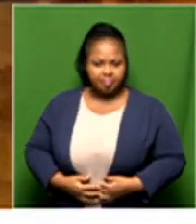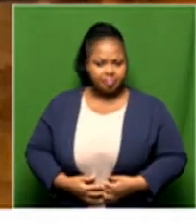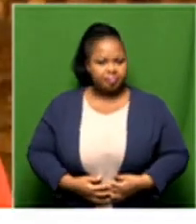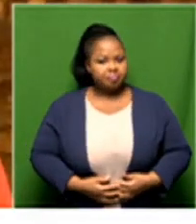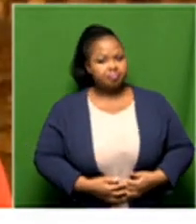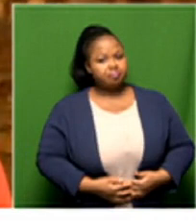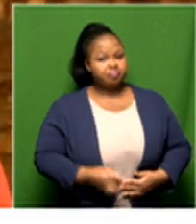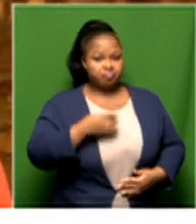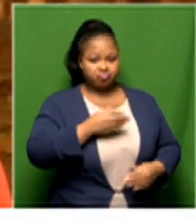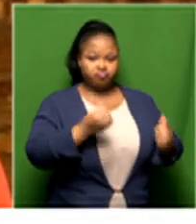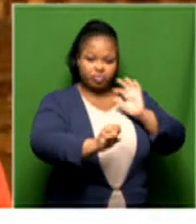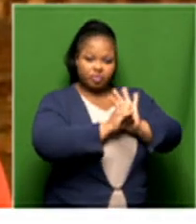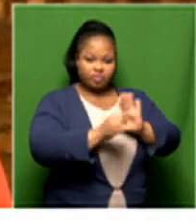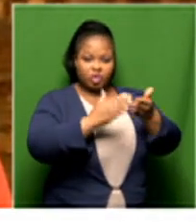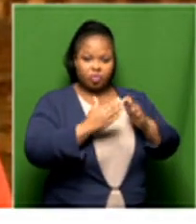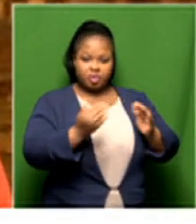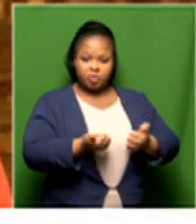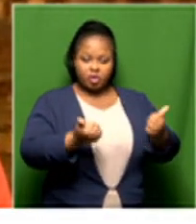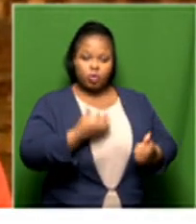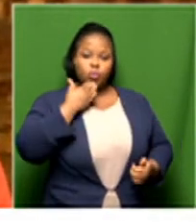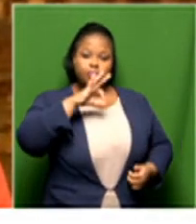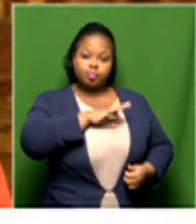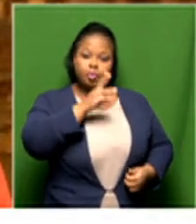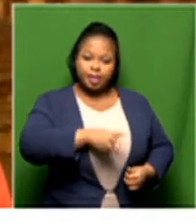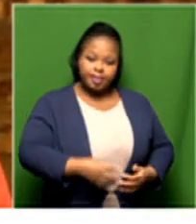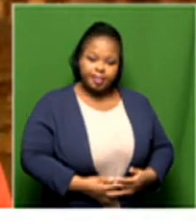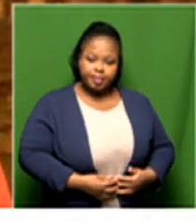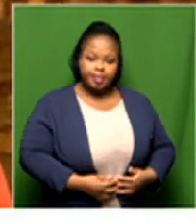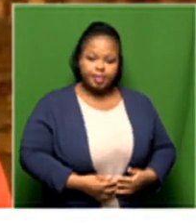have you already identified those communities that stand to benefit?